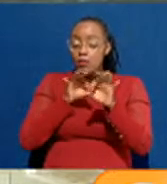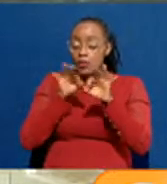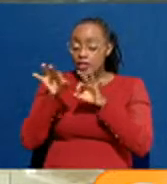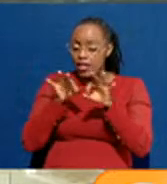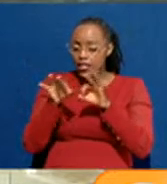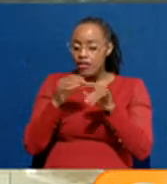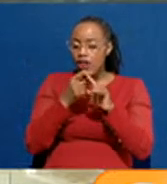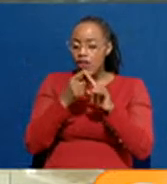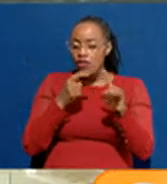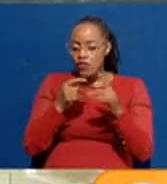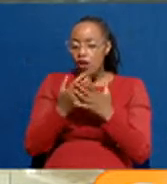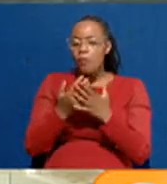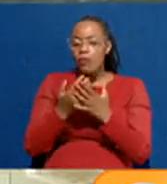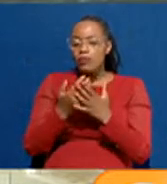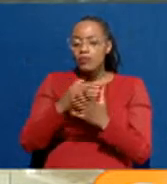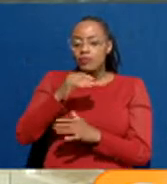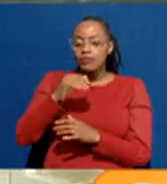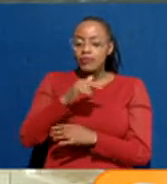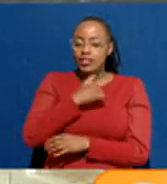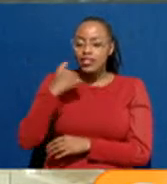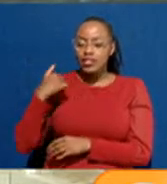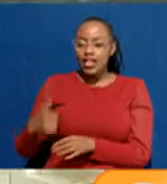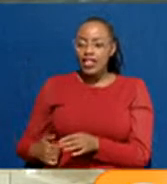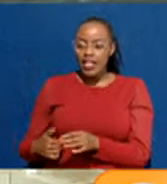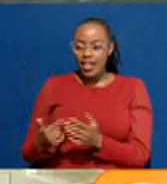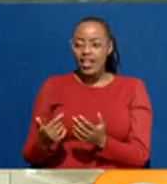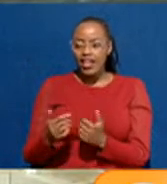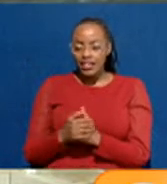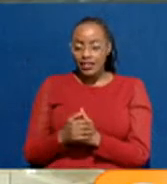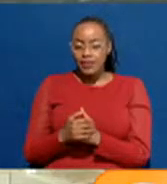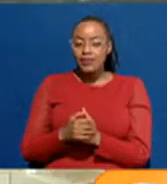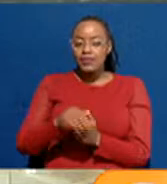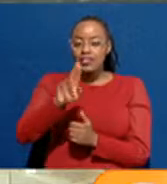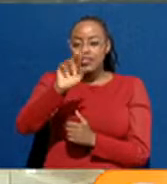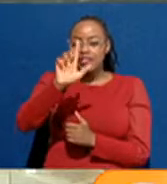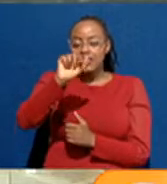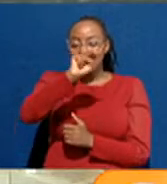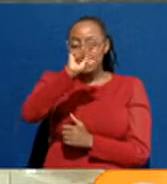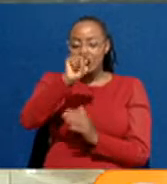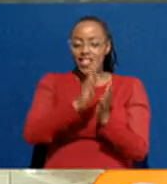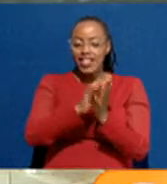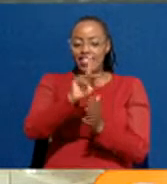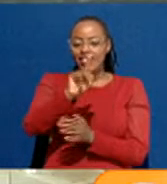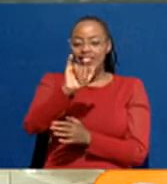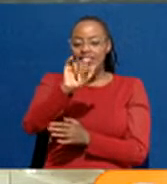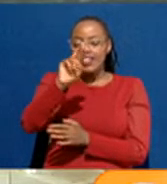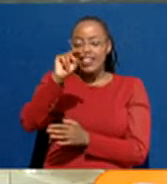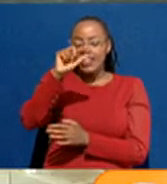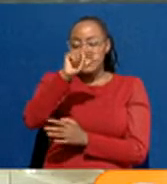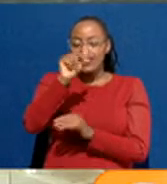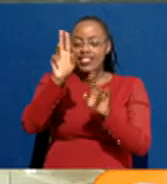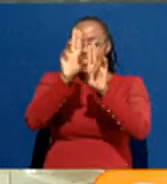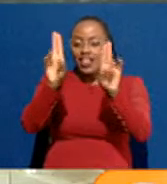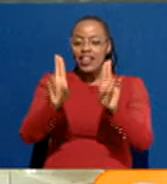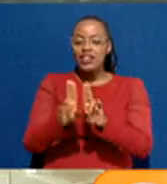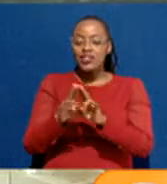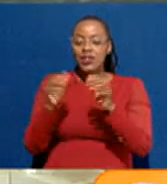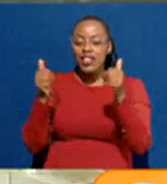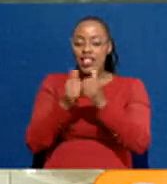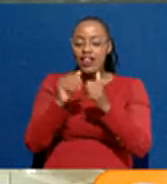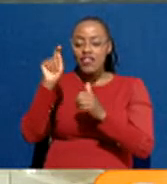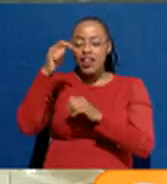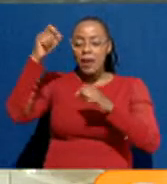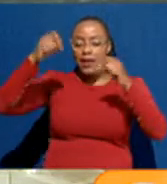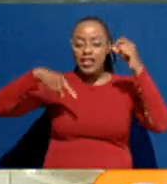reports from Beijing, China? Ulinzi Complex and Kirigiti Stadiums will host international matches for the Harambe